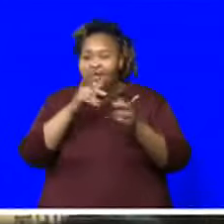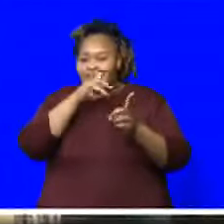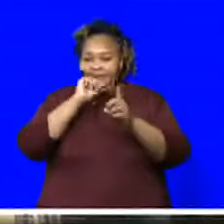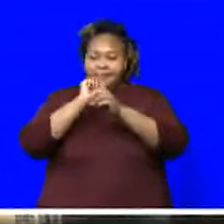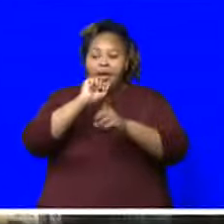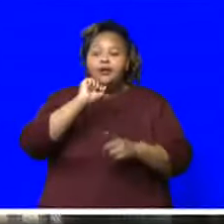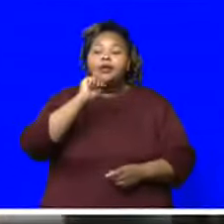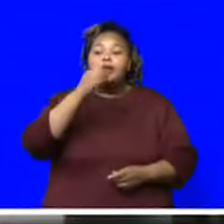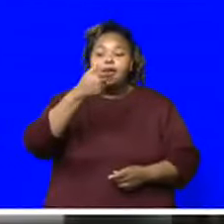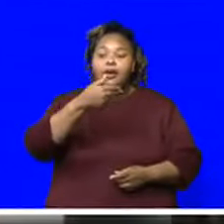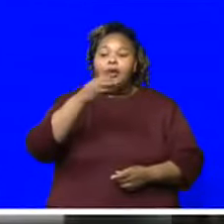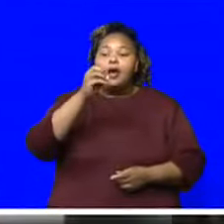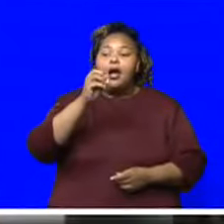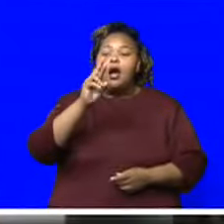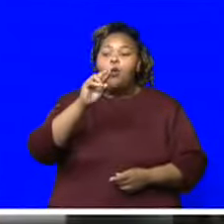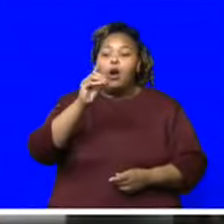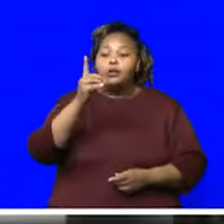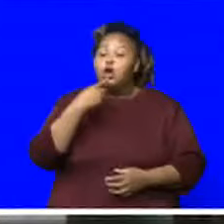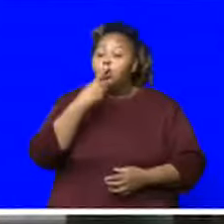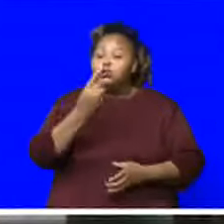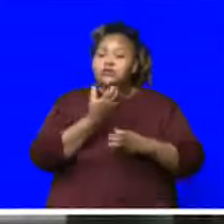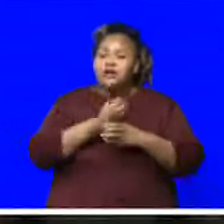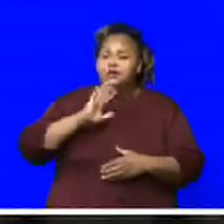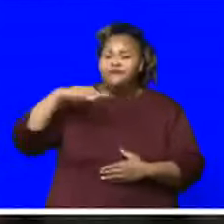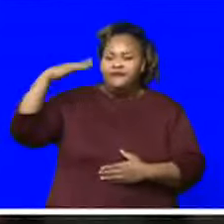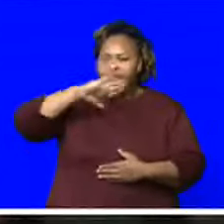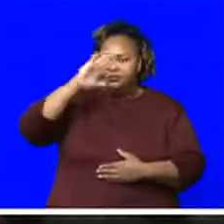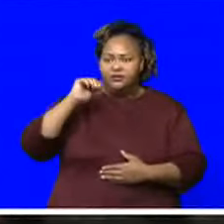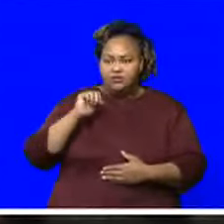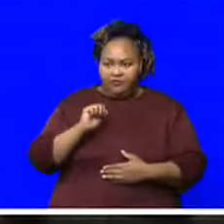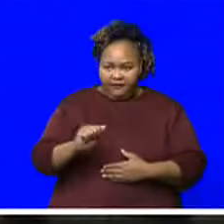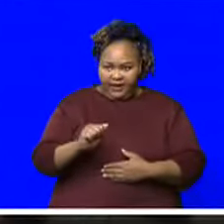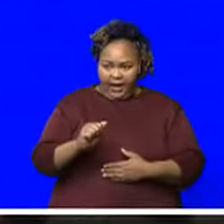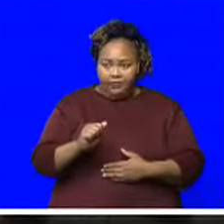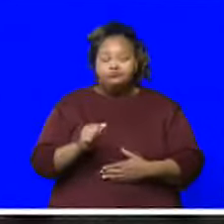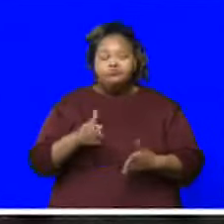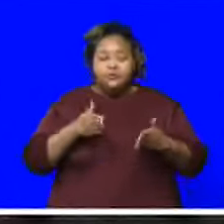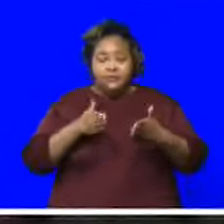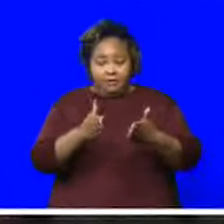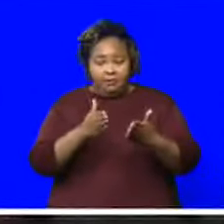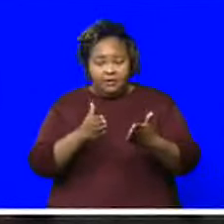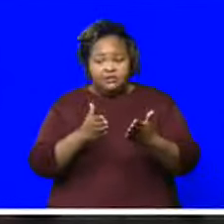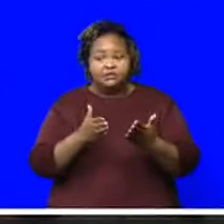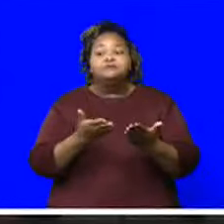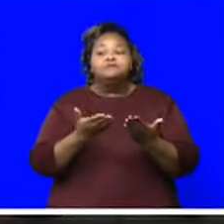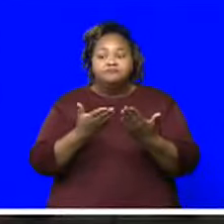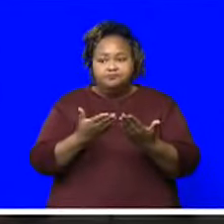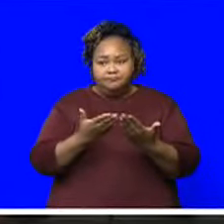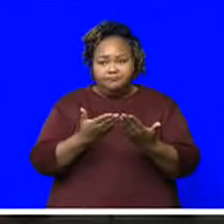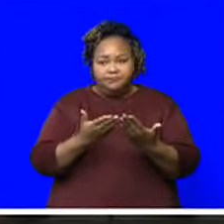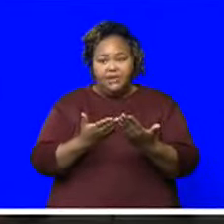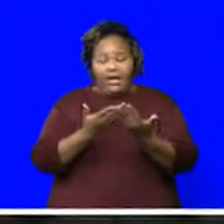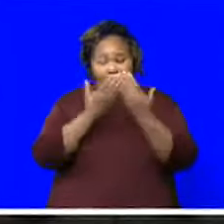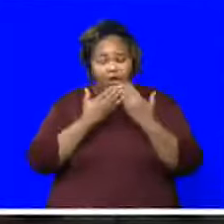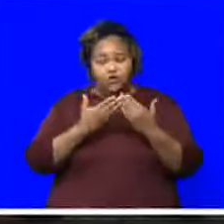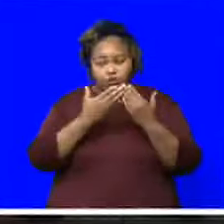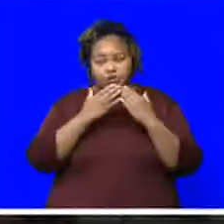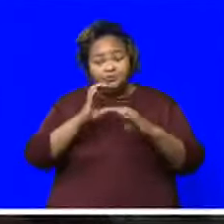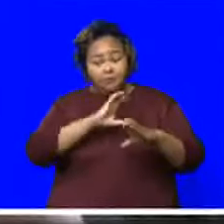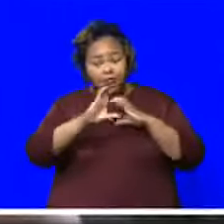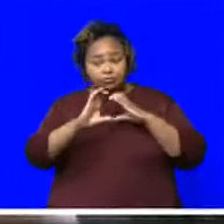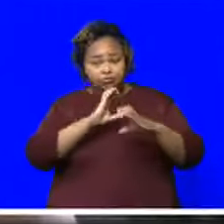that following talks with the Department of Basic Education in the Republic of South Africa, there will be changes in the way the National